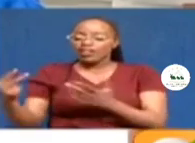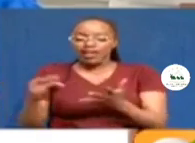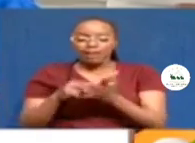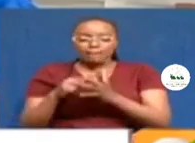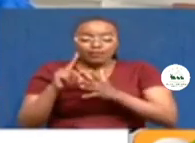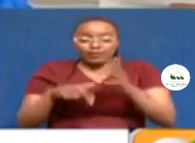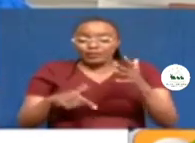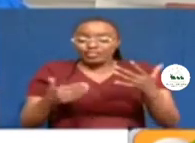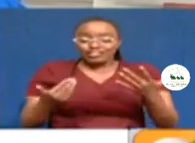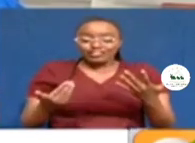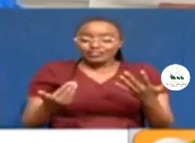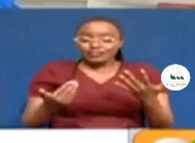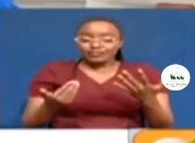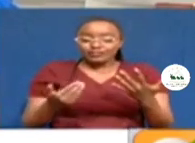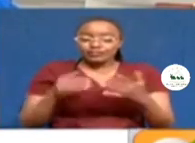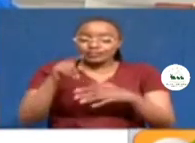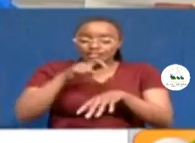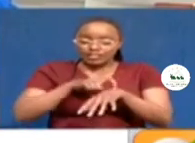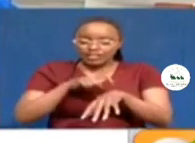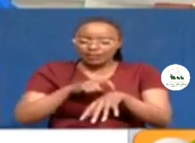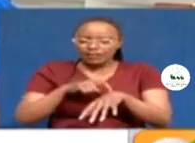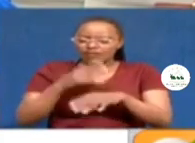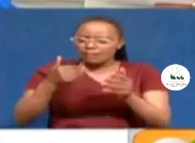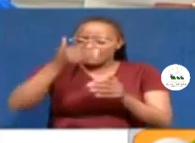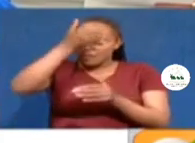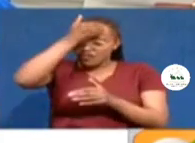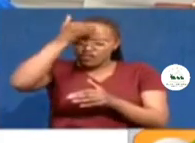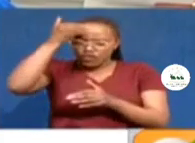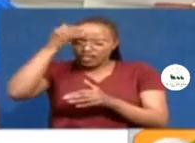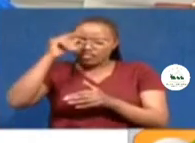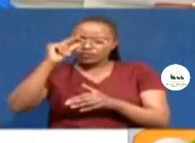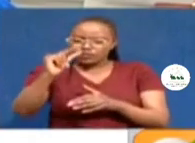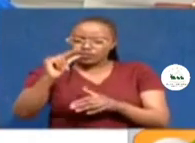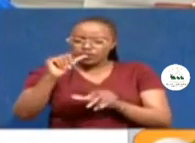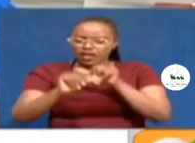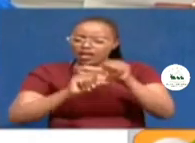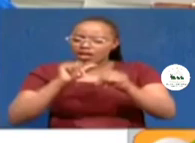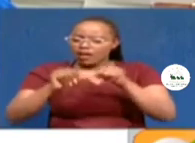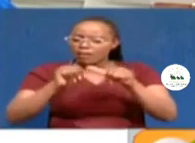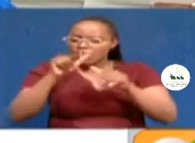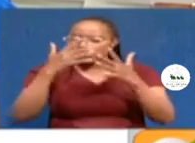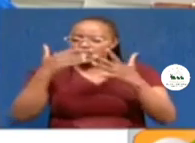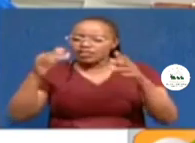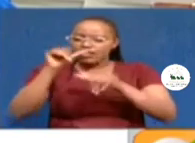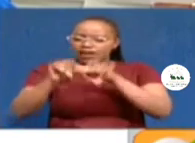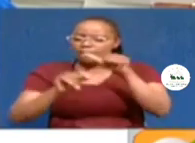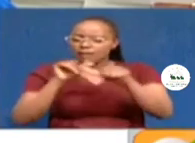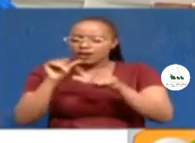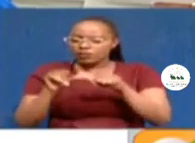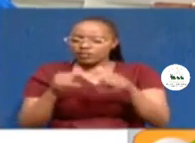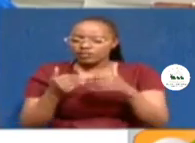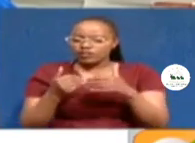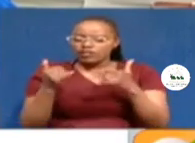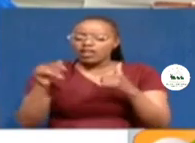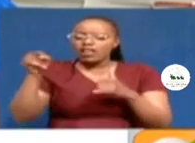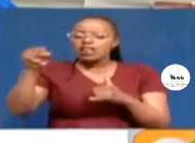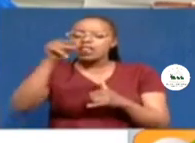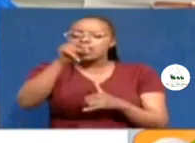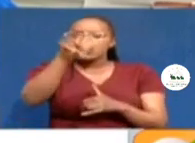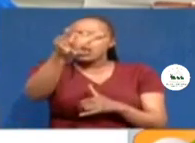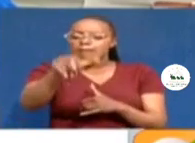if for a moment he just forgot a little bit about this thing of it is so and